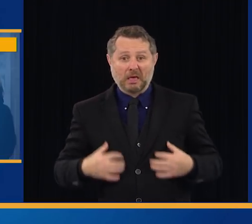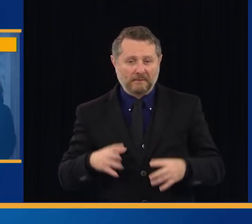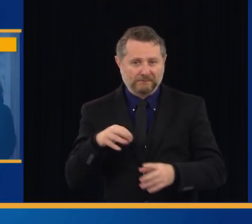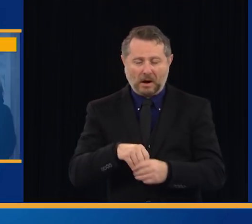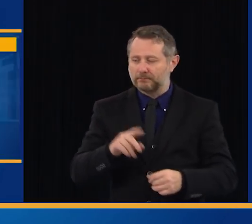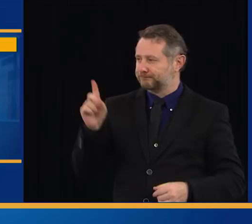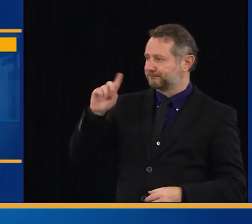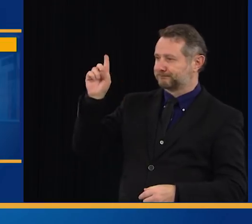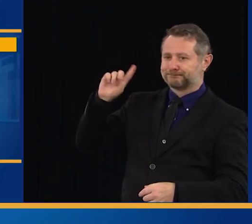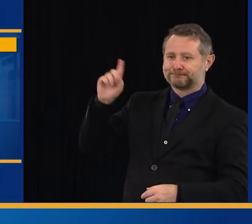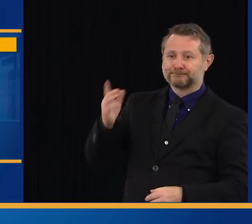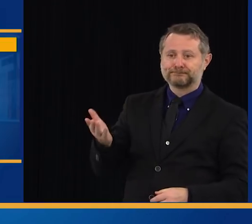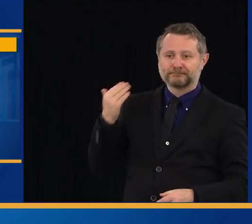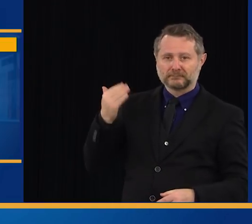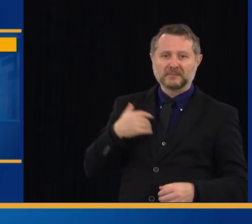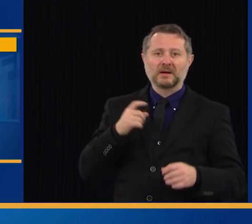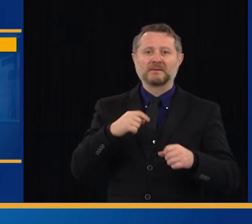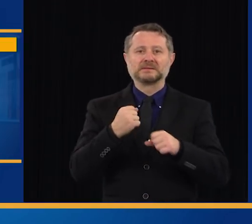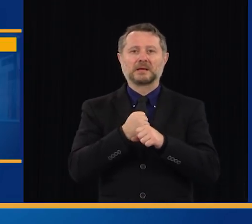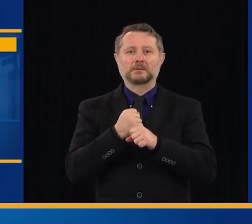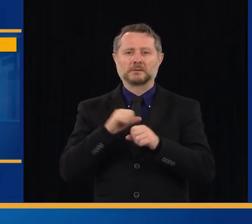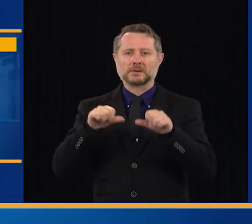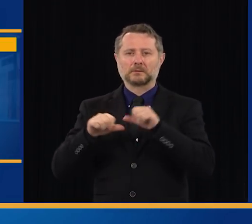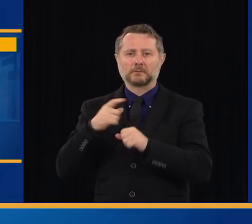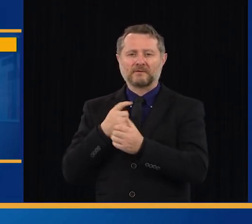We're talking about human lives here.